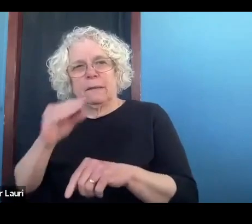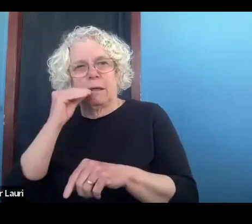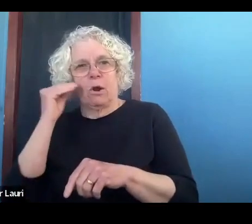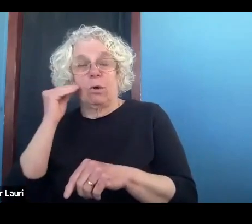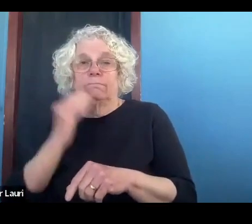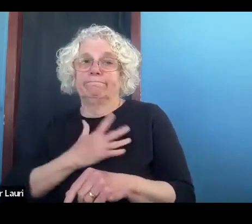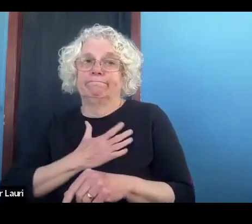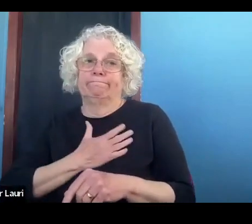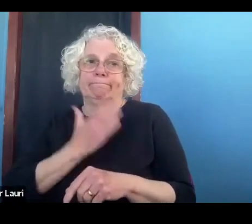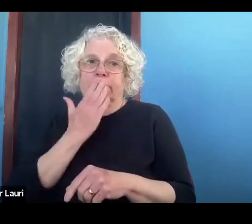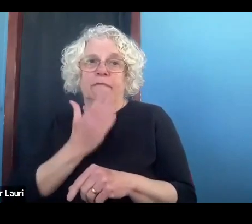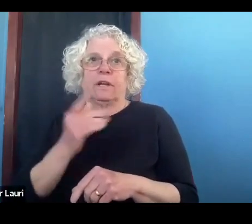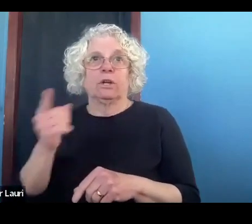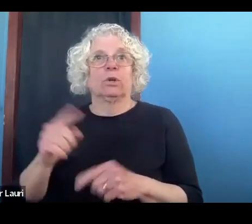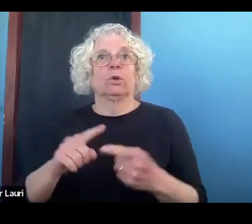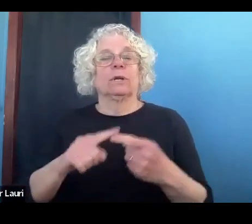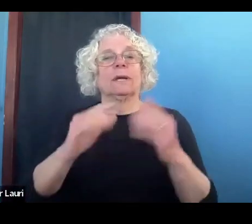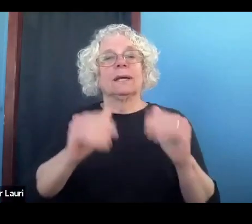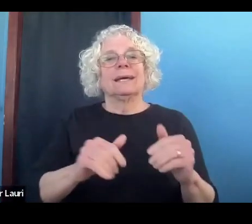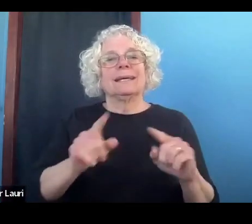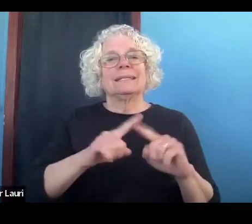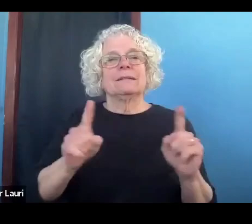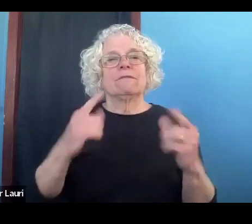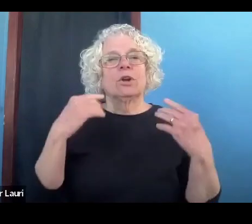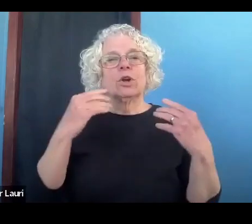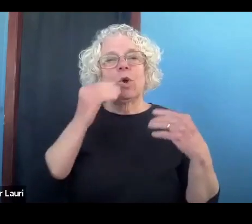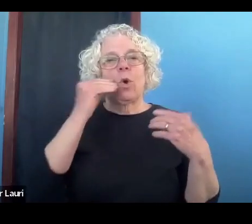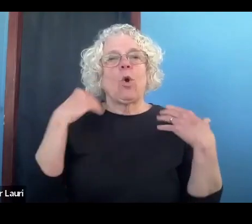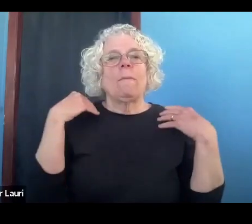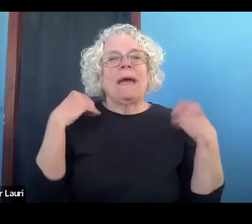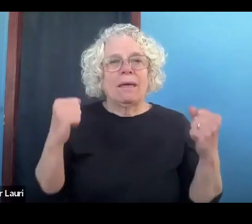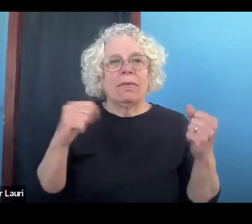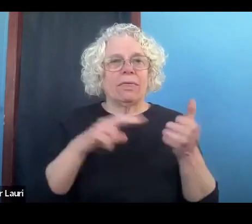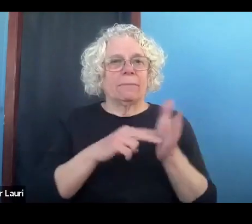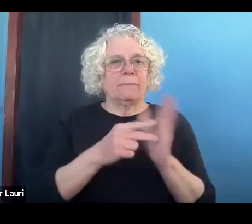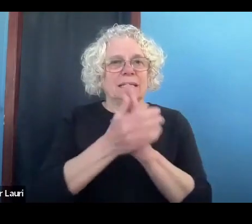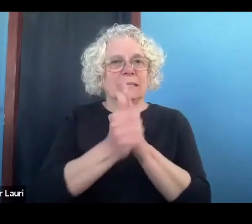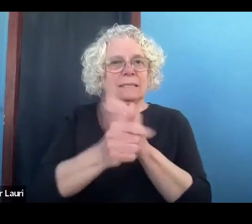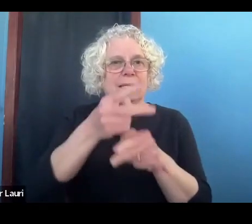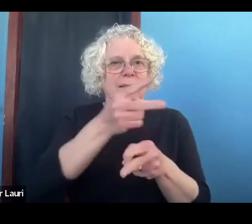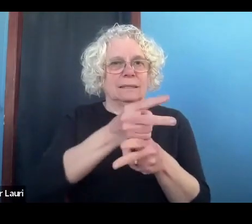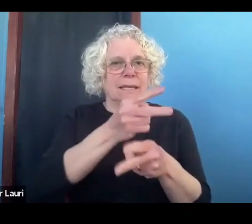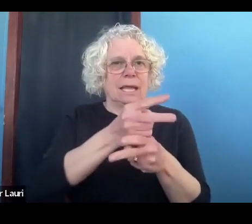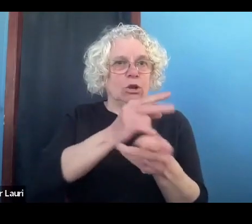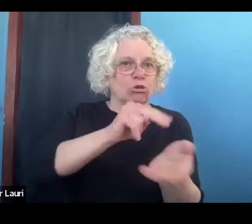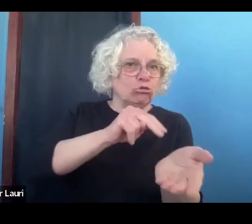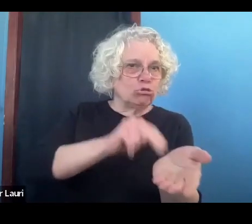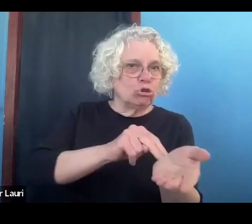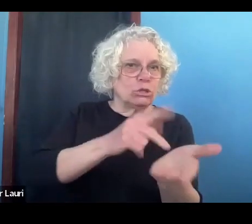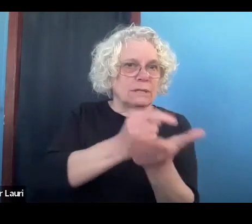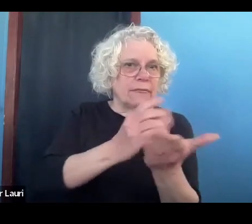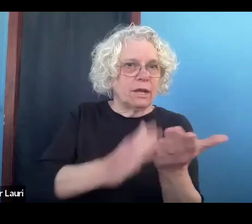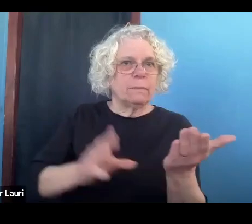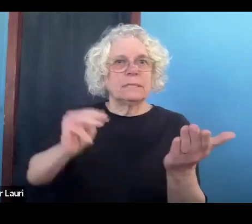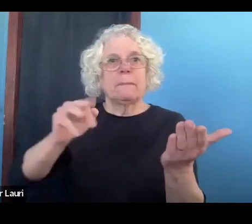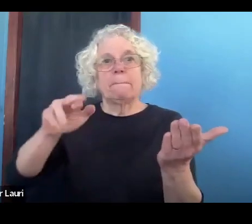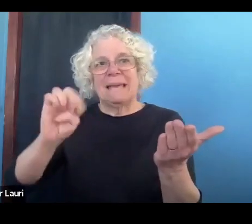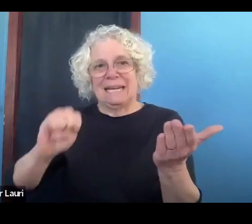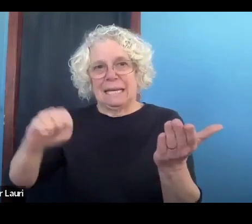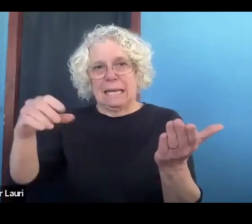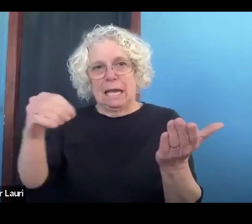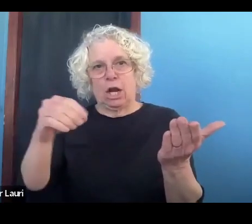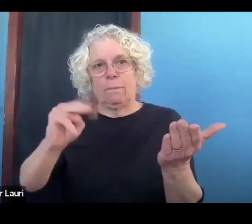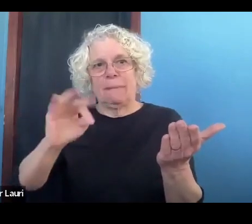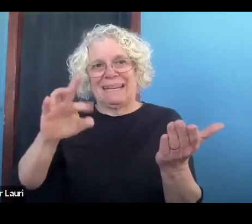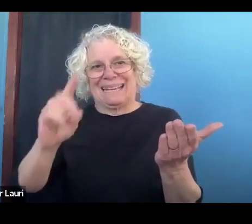thing. Home health is skilled care by nurses or therapists, and it is covered by Medicare,